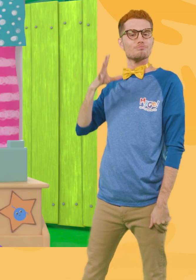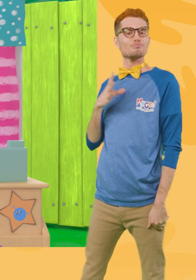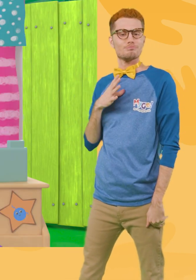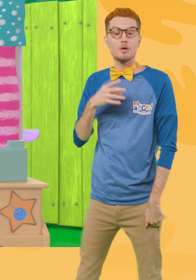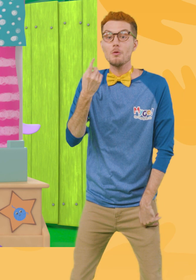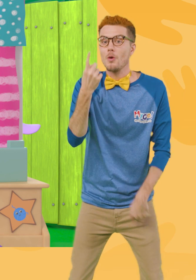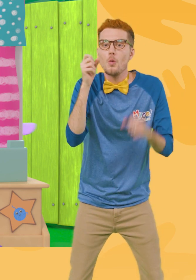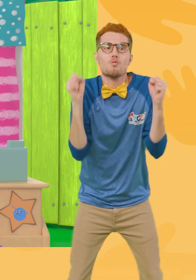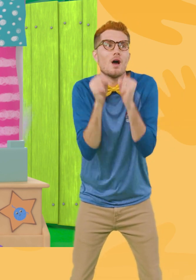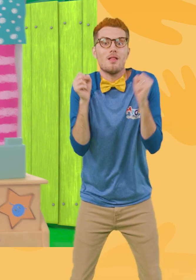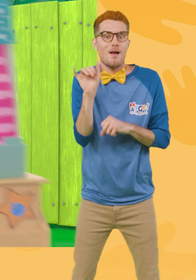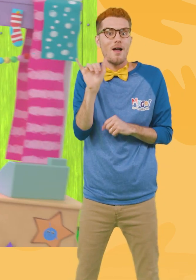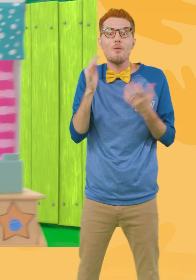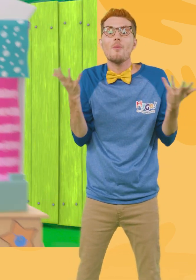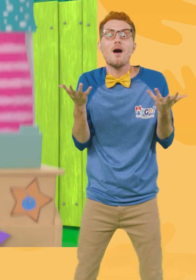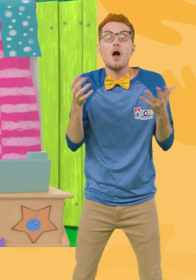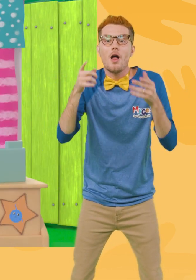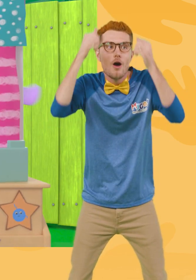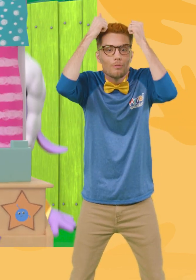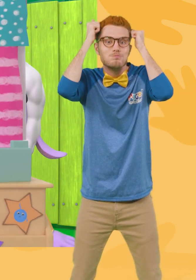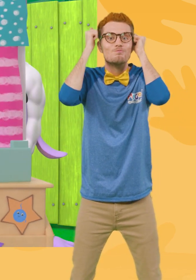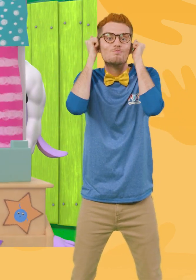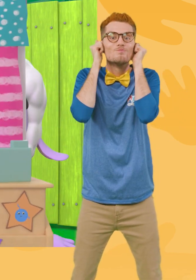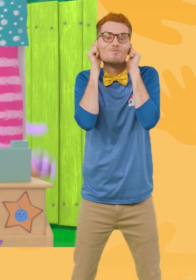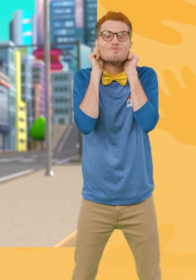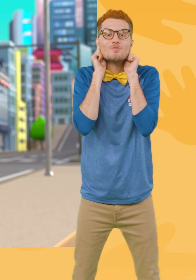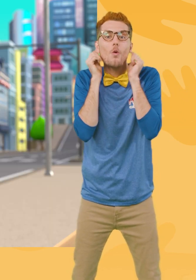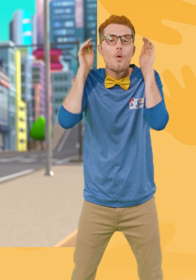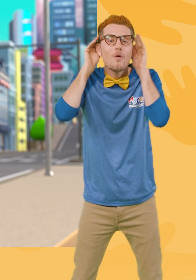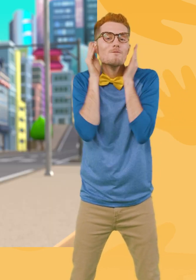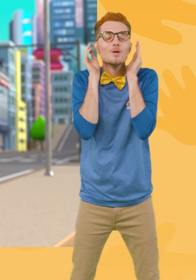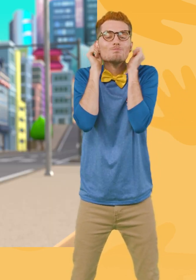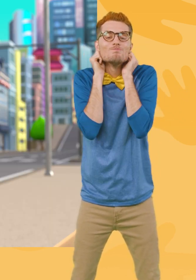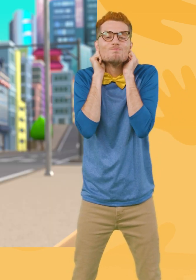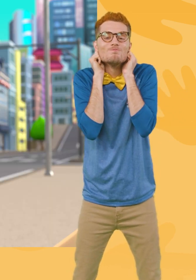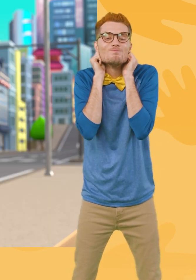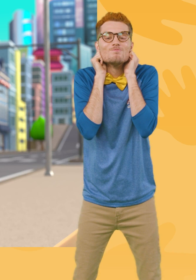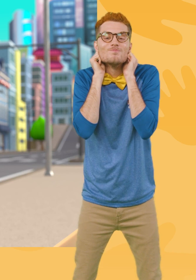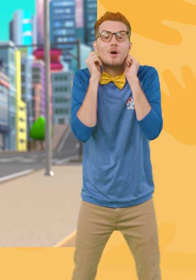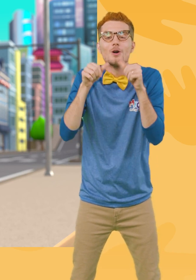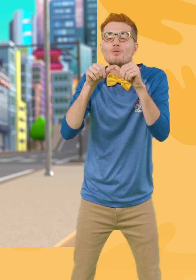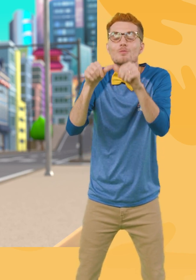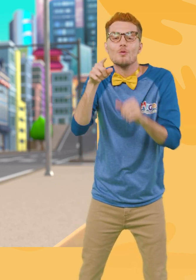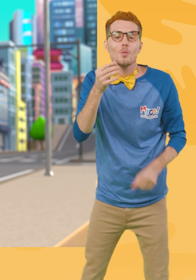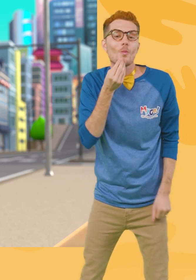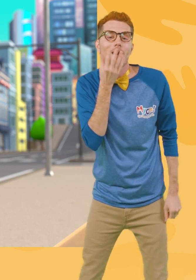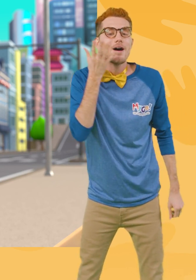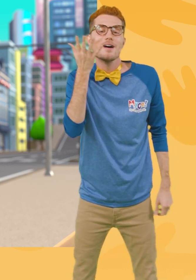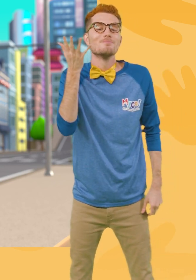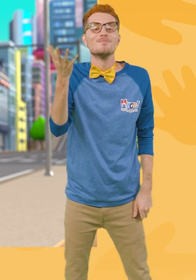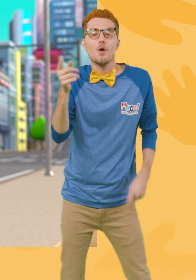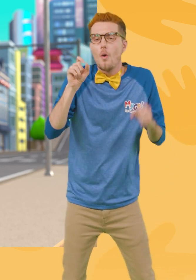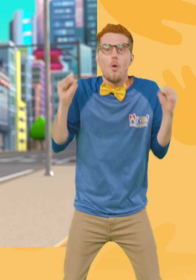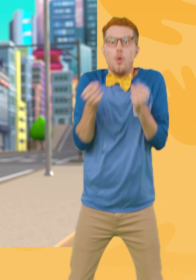Yes, sir, a winter one like that. Put it on your head, cover up your ears. It will keep you